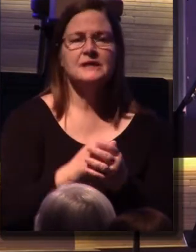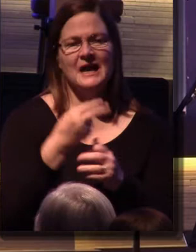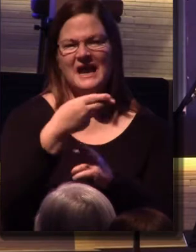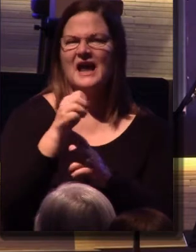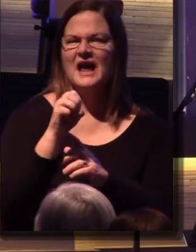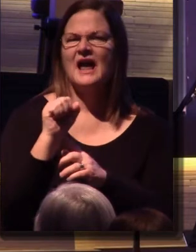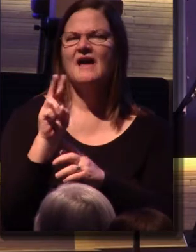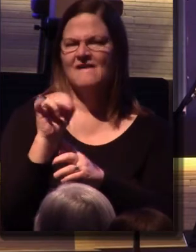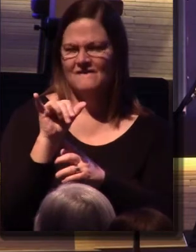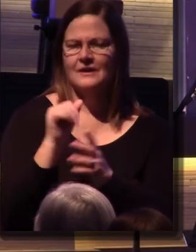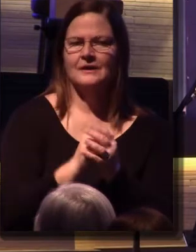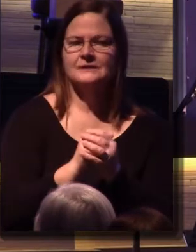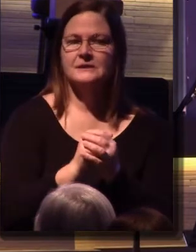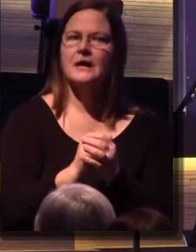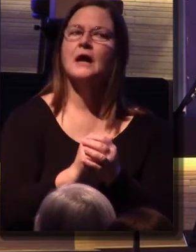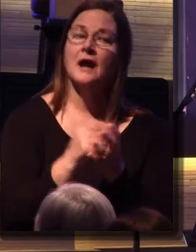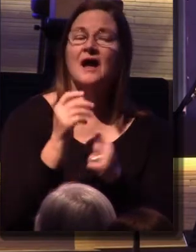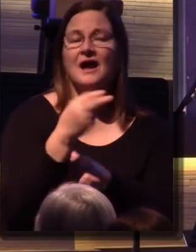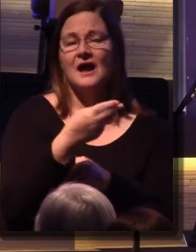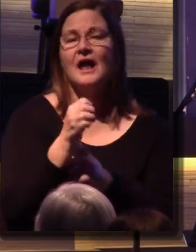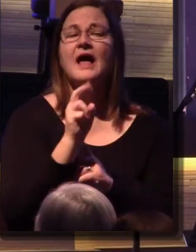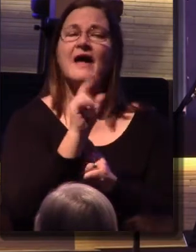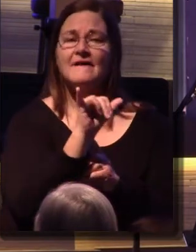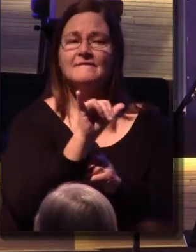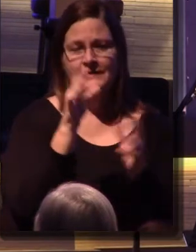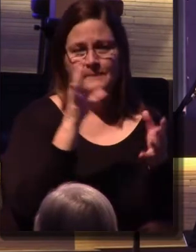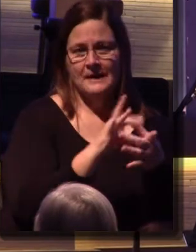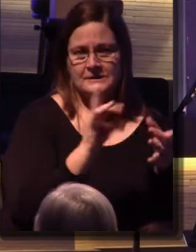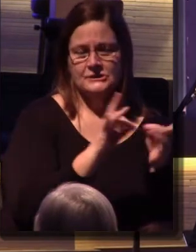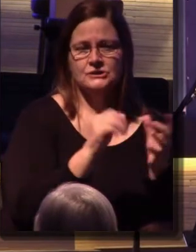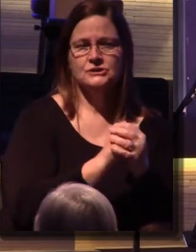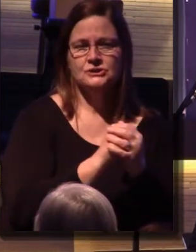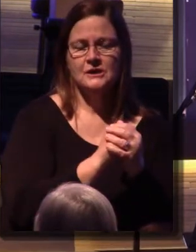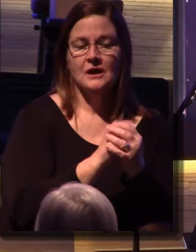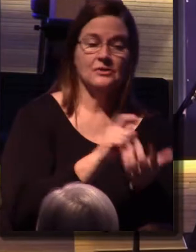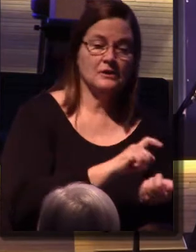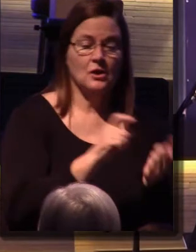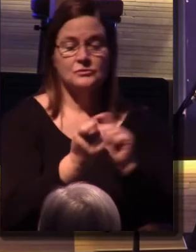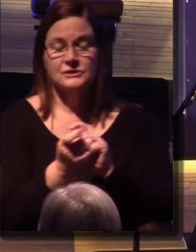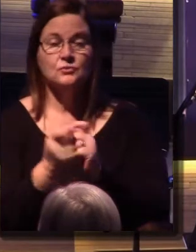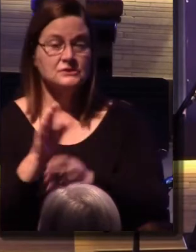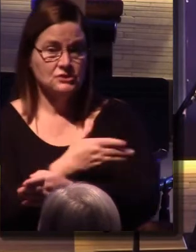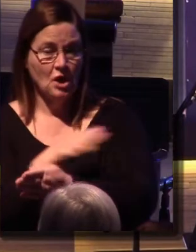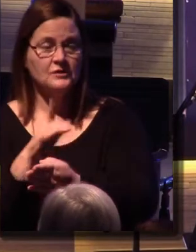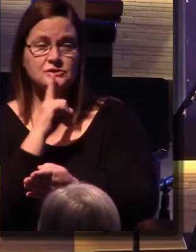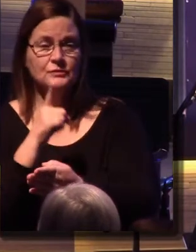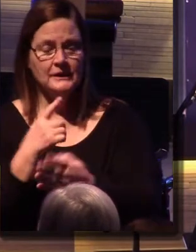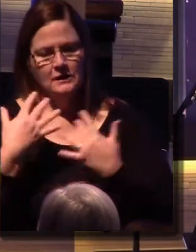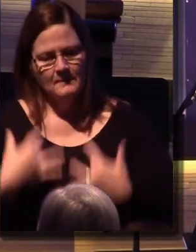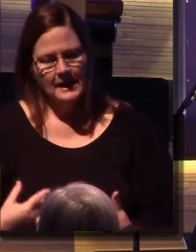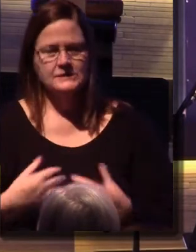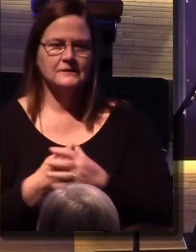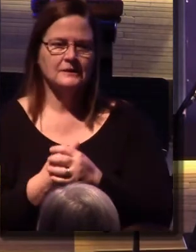so it starts off with a heavy message, and then it goes from a heavy message into a song that is a lament, and